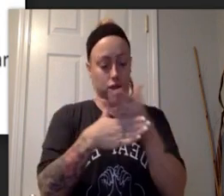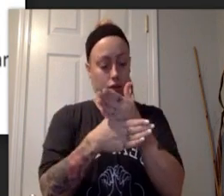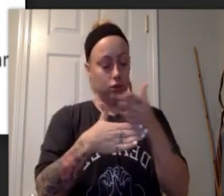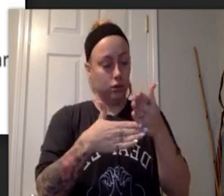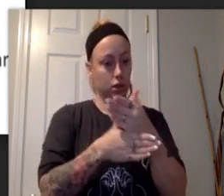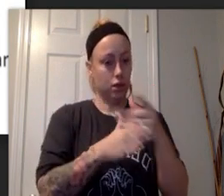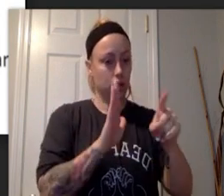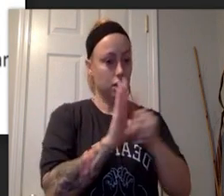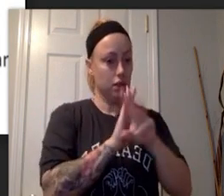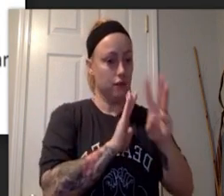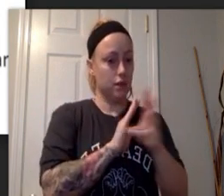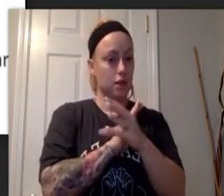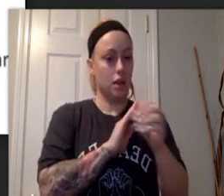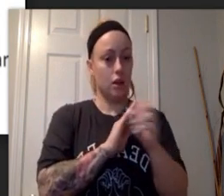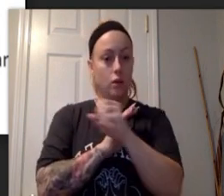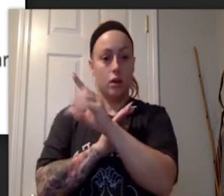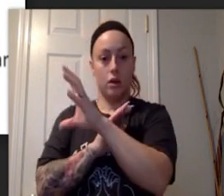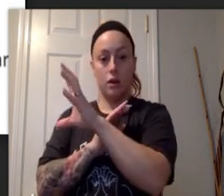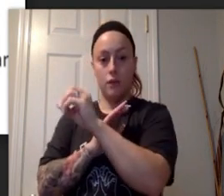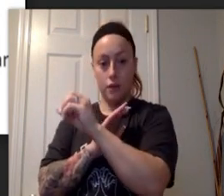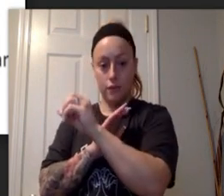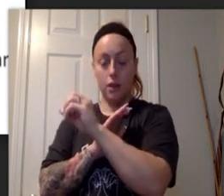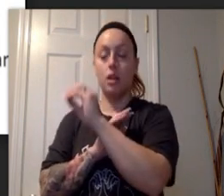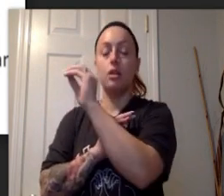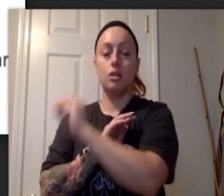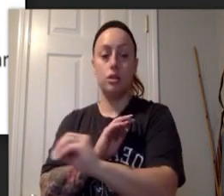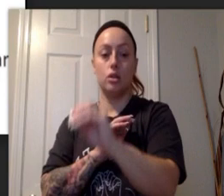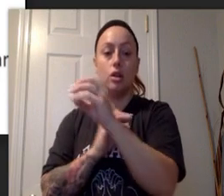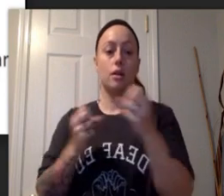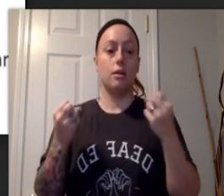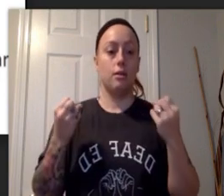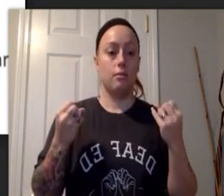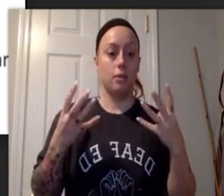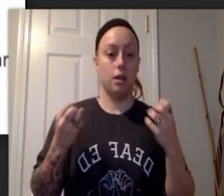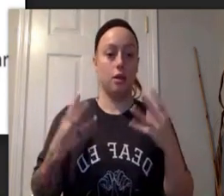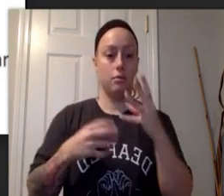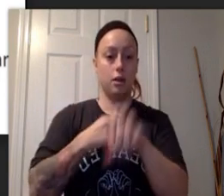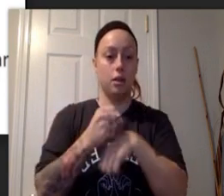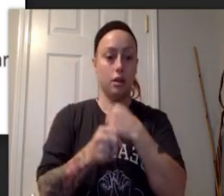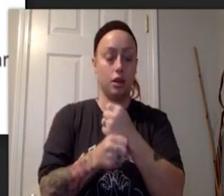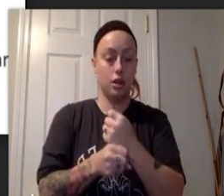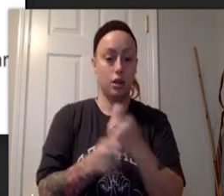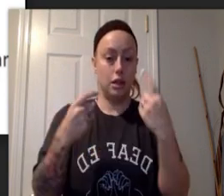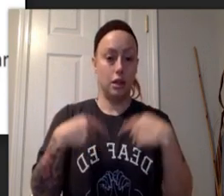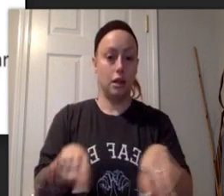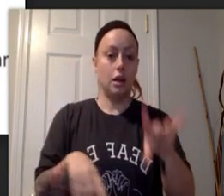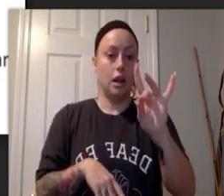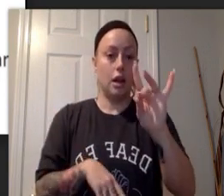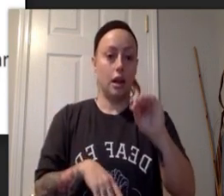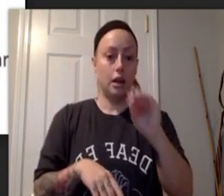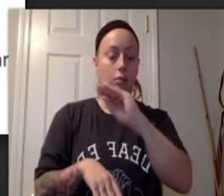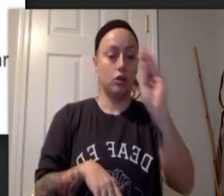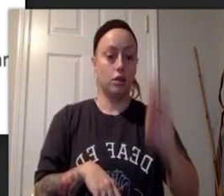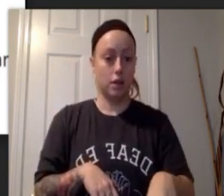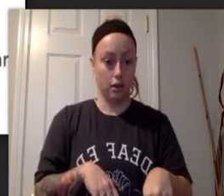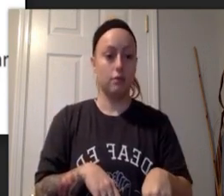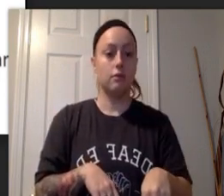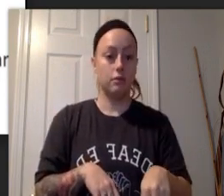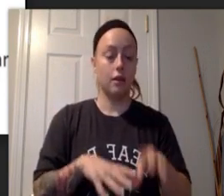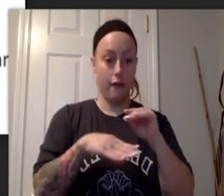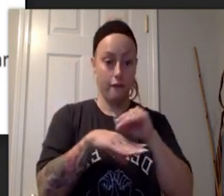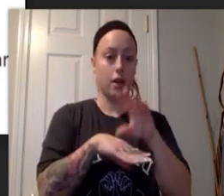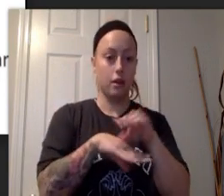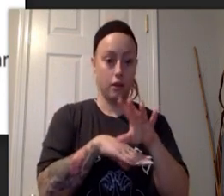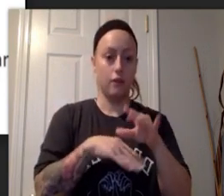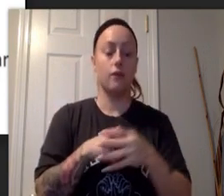and 150 degrees, and for years and years, and it was still like over over 80% effective. So even if you have a kit that's been sitting